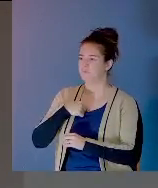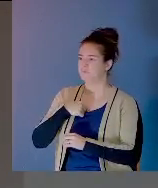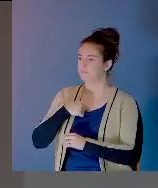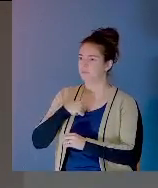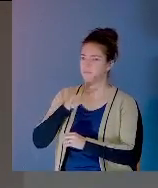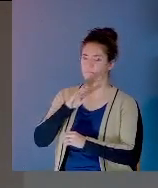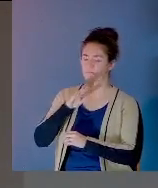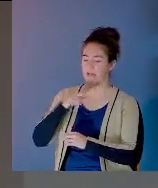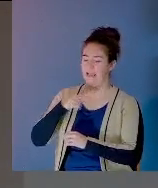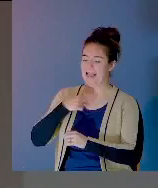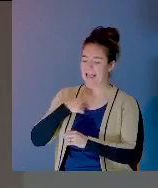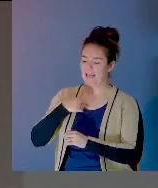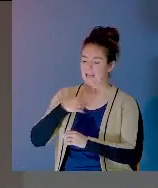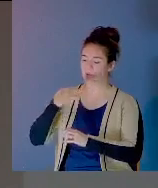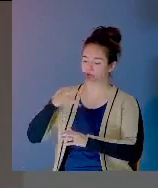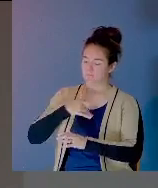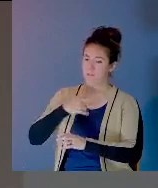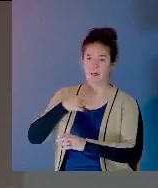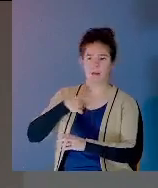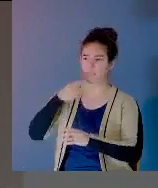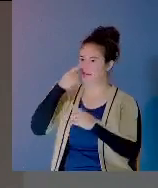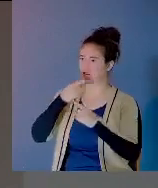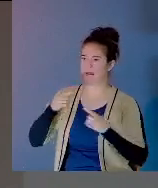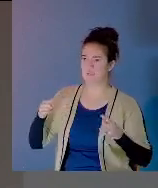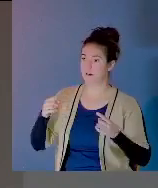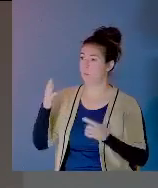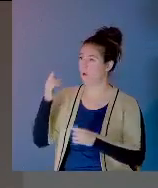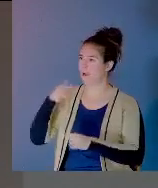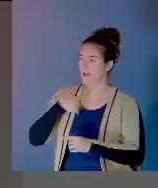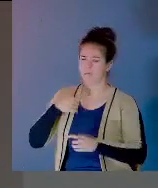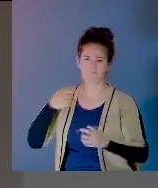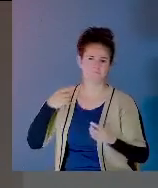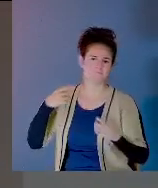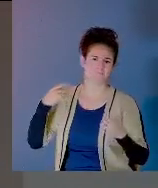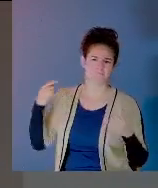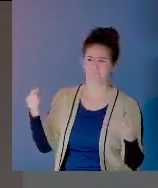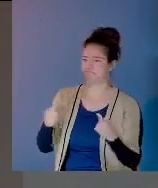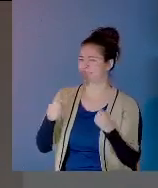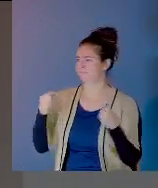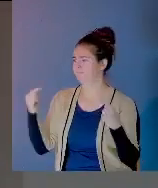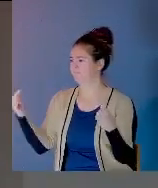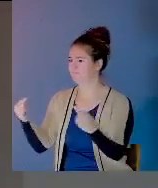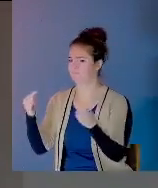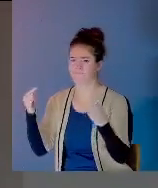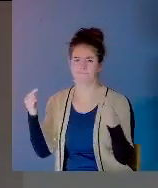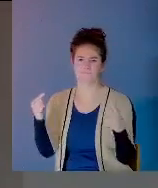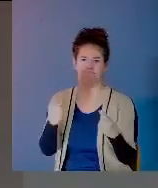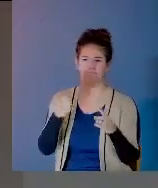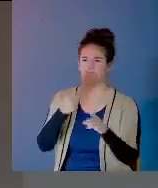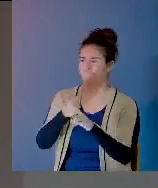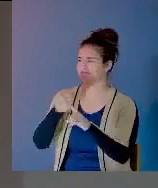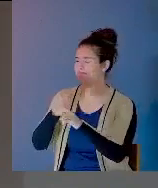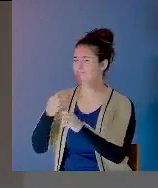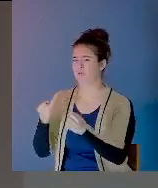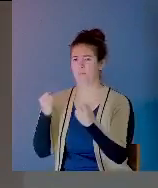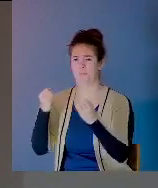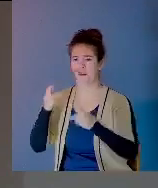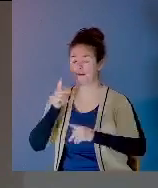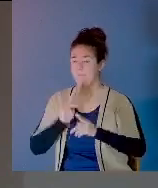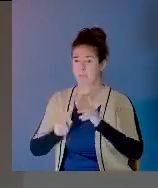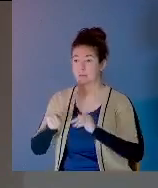there were so many that I hurt during that time before I came to know the Lord.